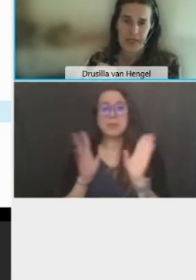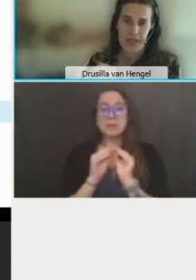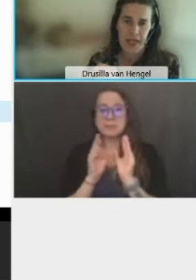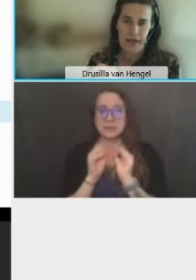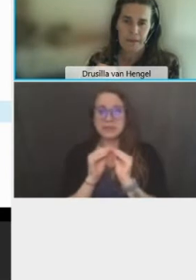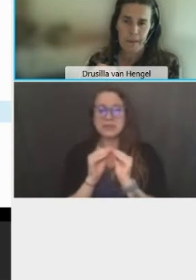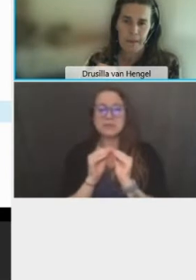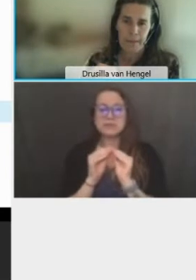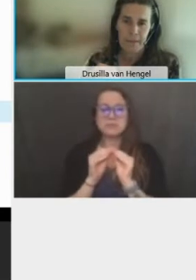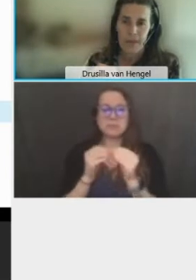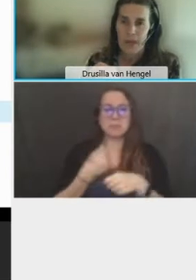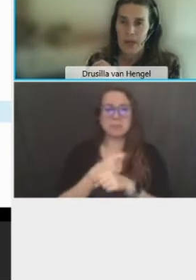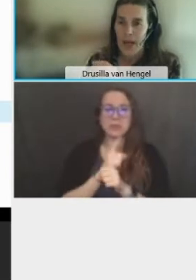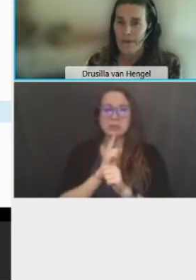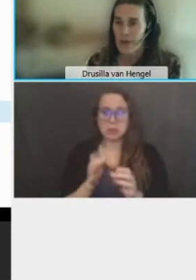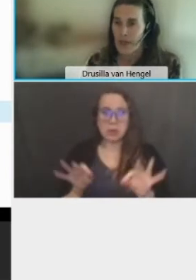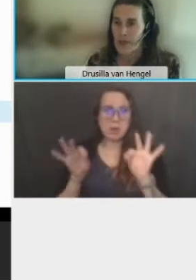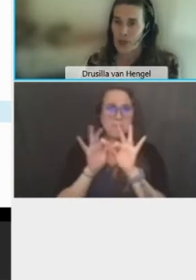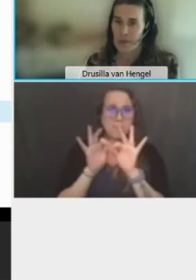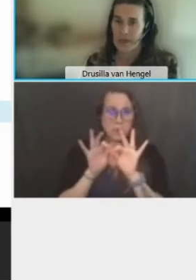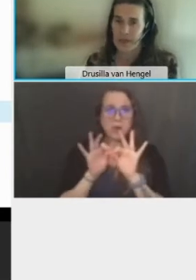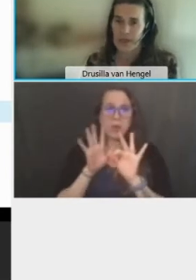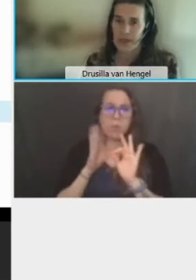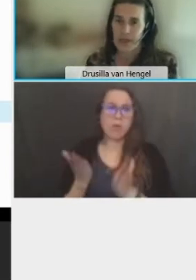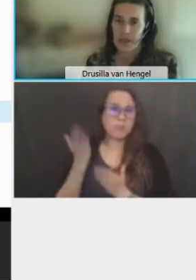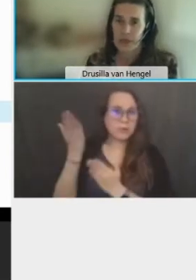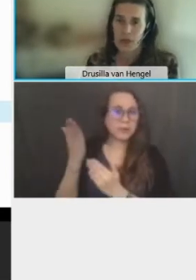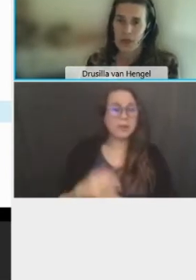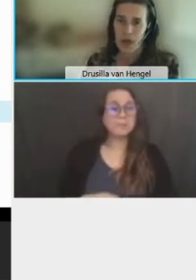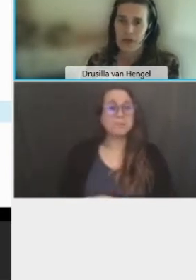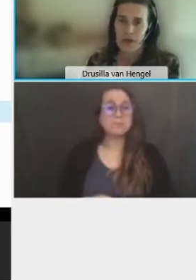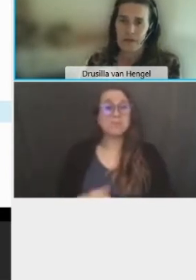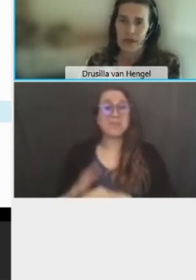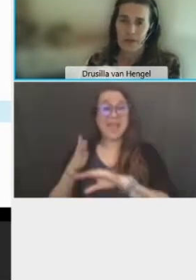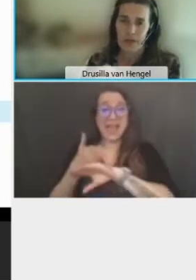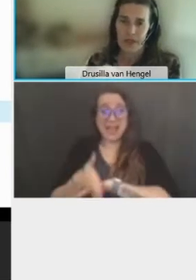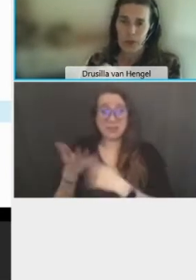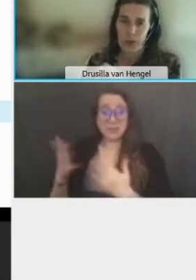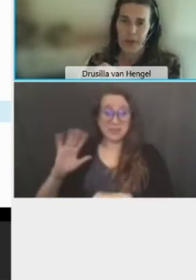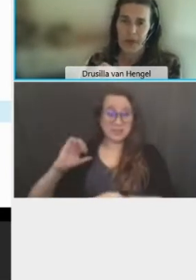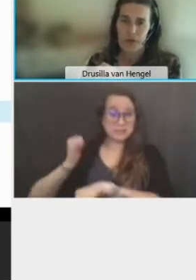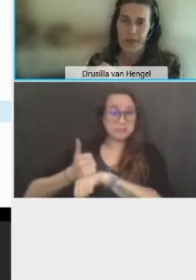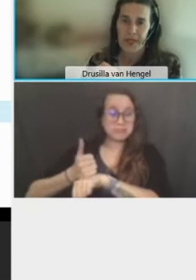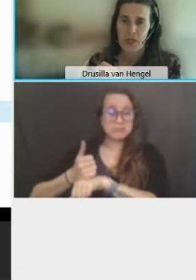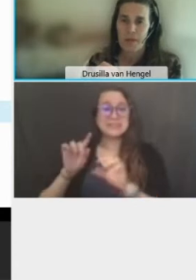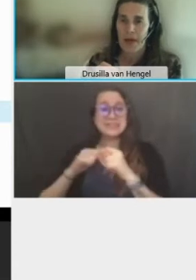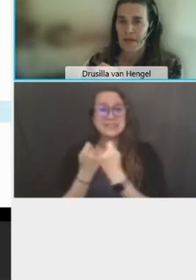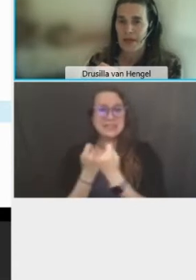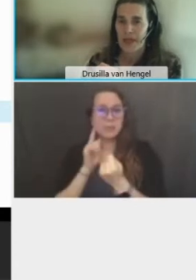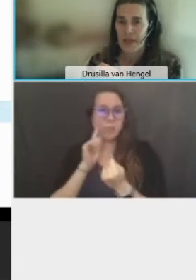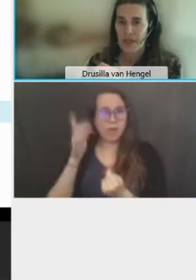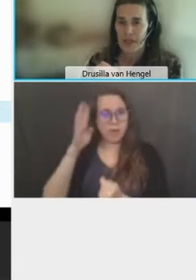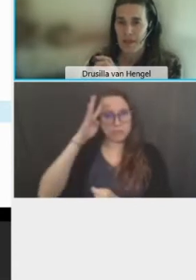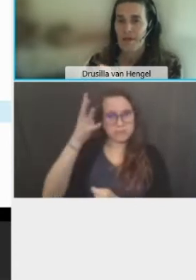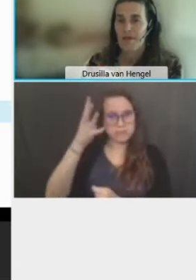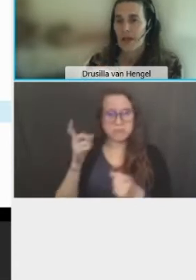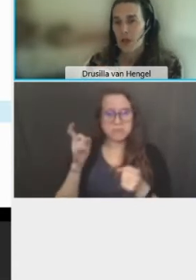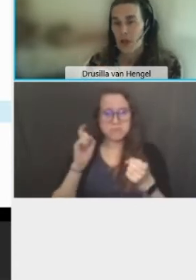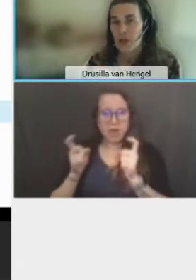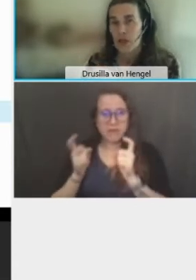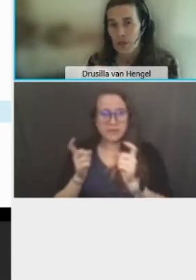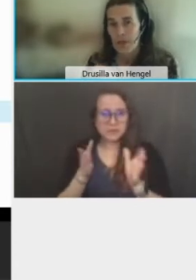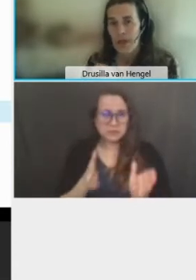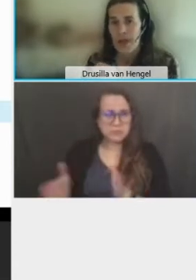of the design to date. After the interim installation, the team will also develop a conceptual plan for potential